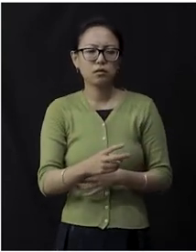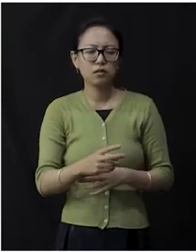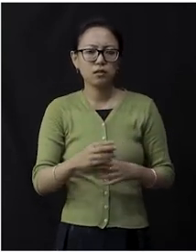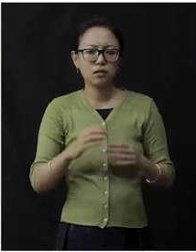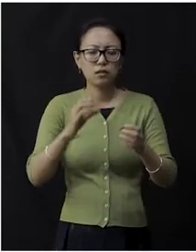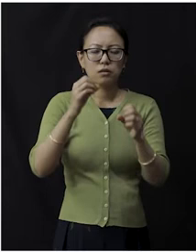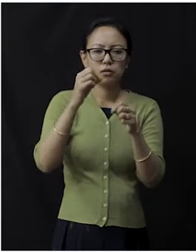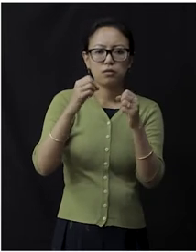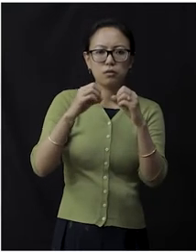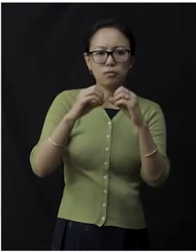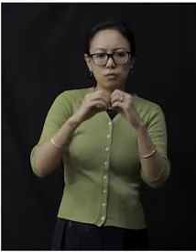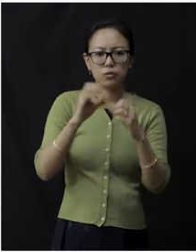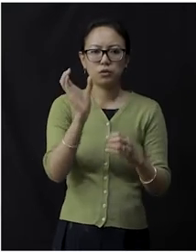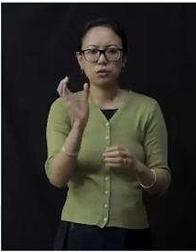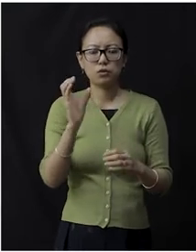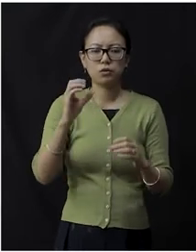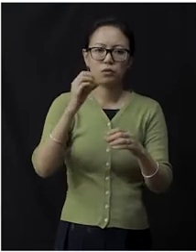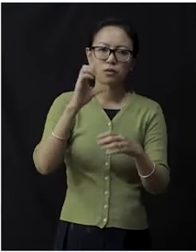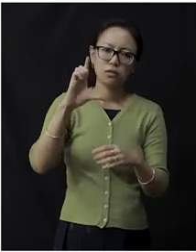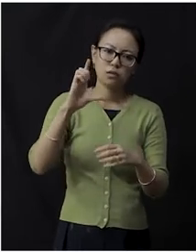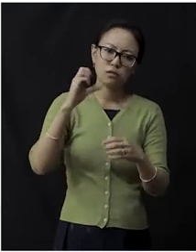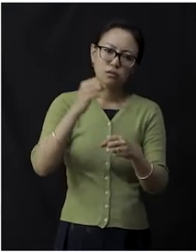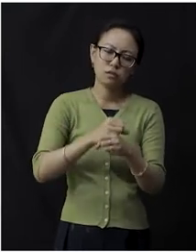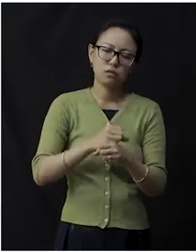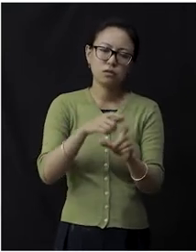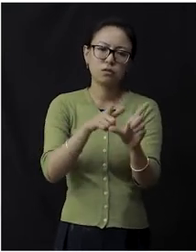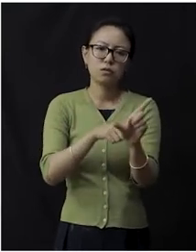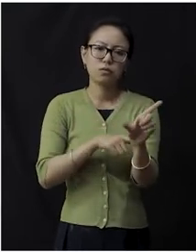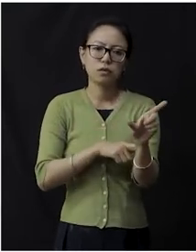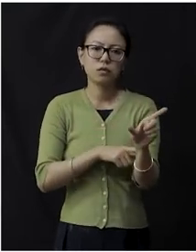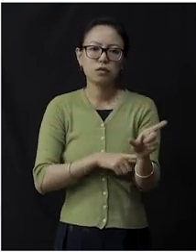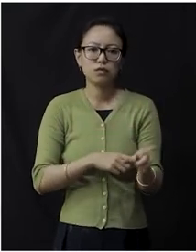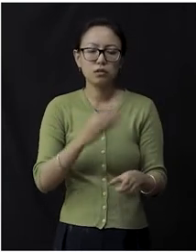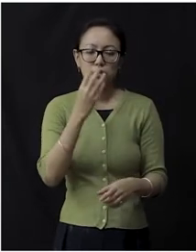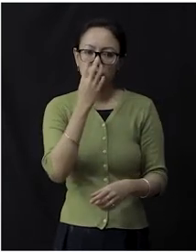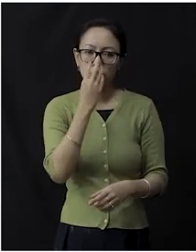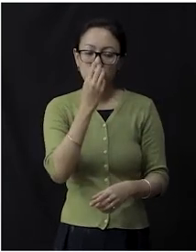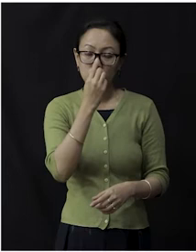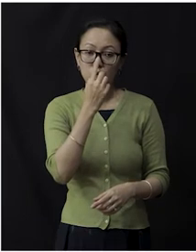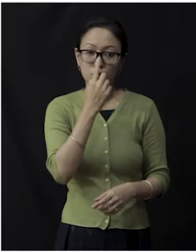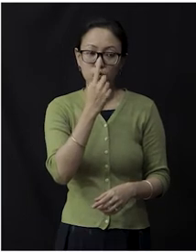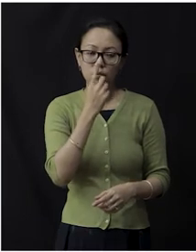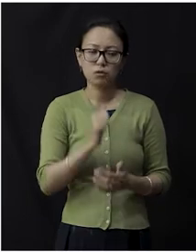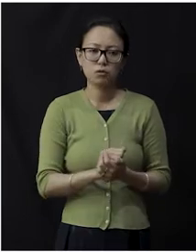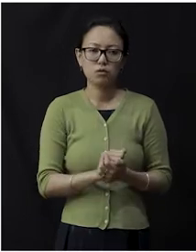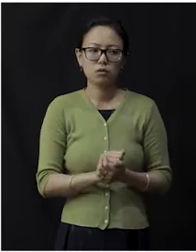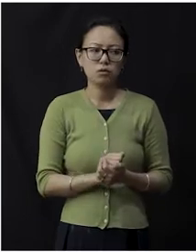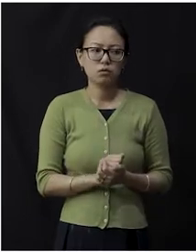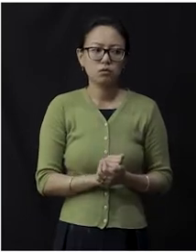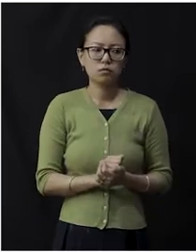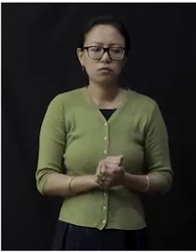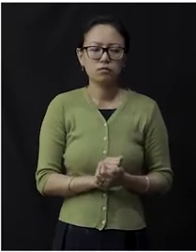where it doesn't have a trunk. And bulgy is something which is coming out. So that's the kind of nose